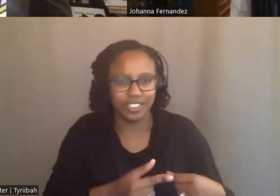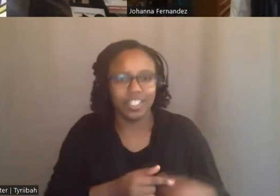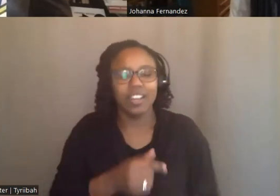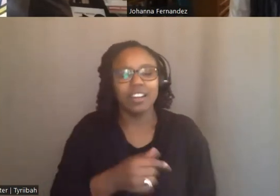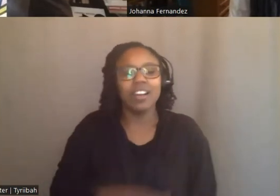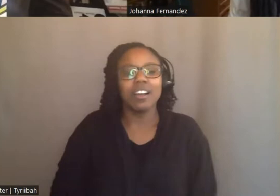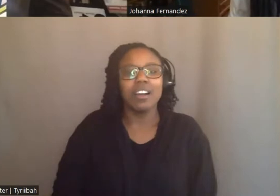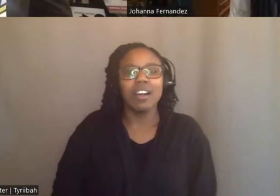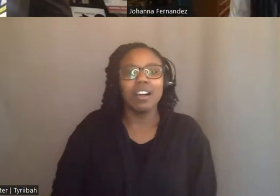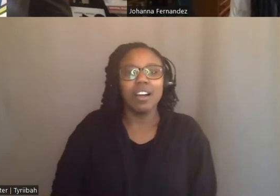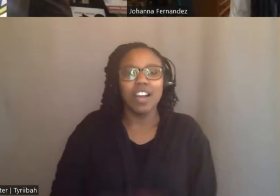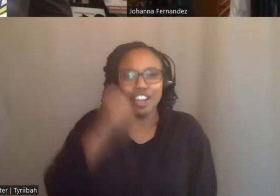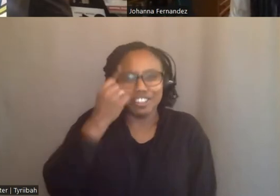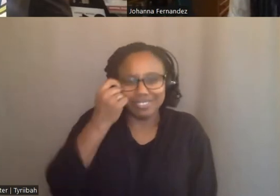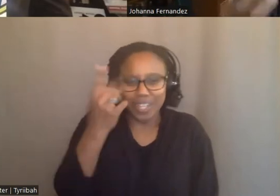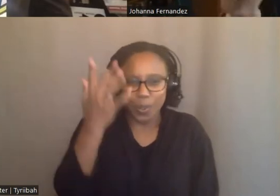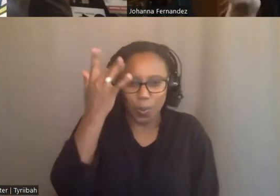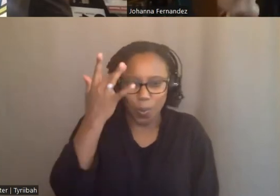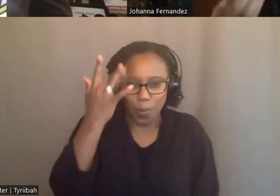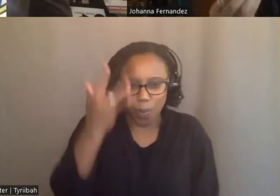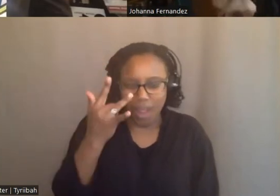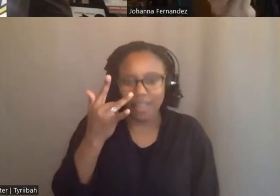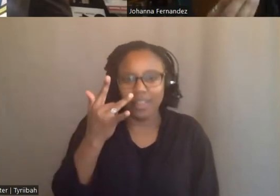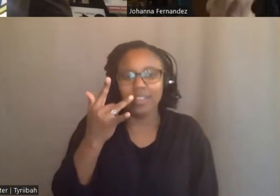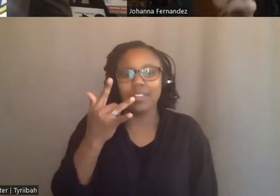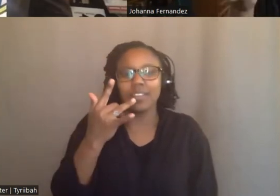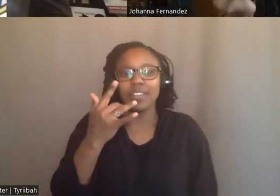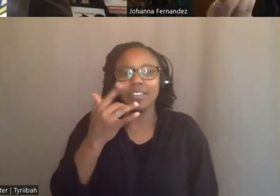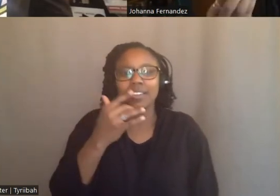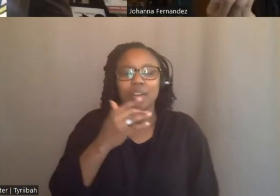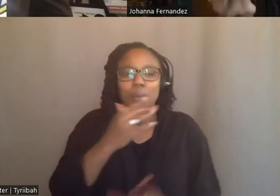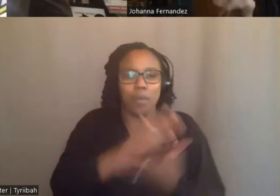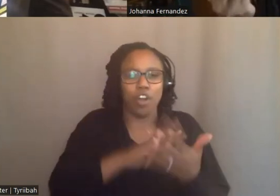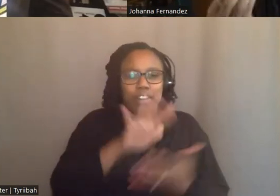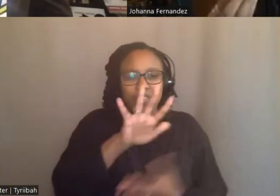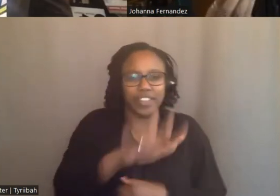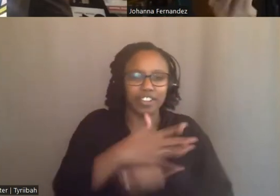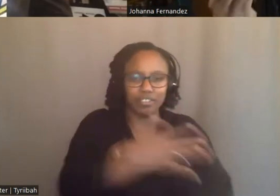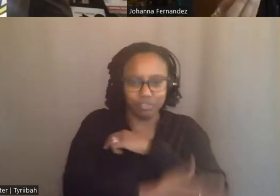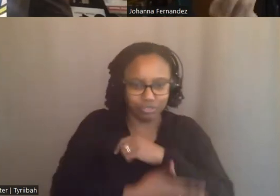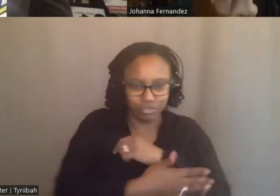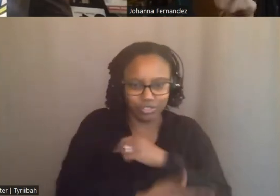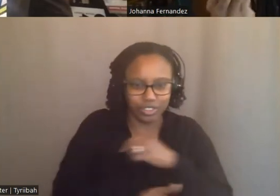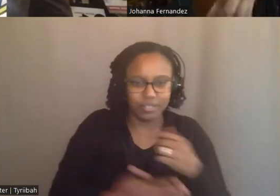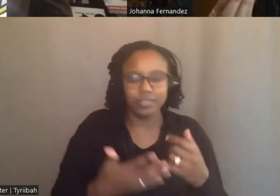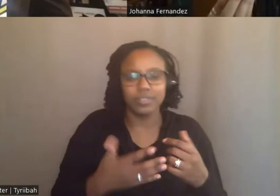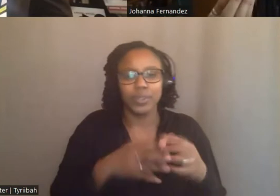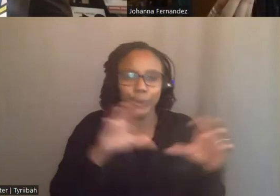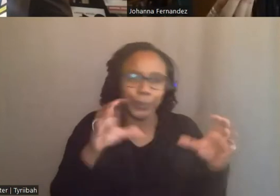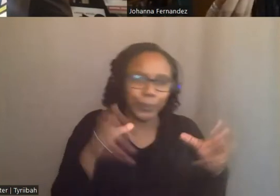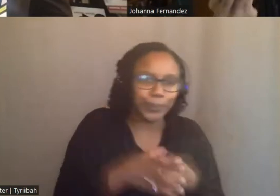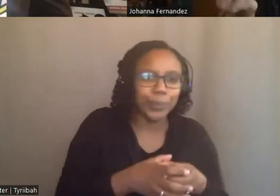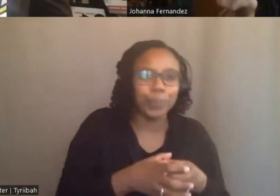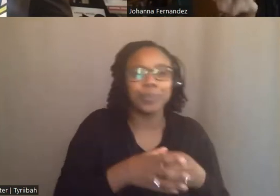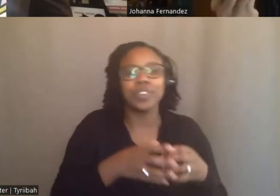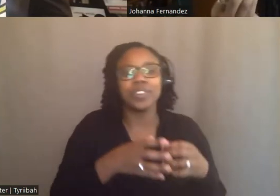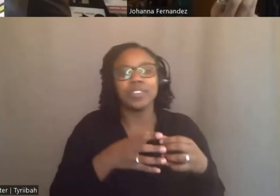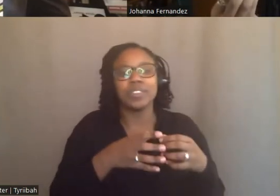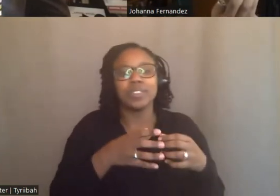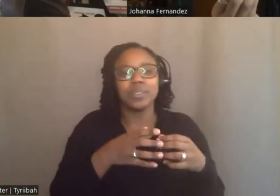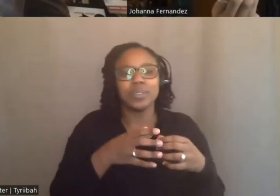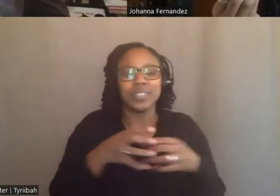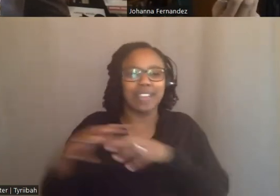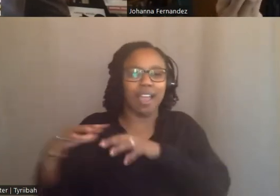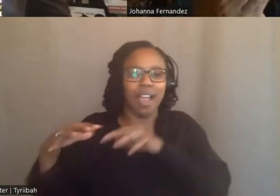mainland. They gave their generation the language to understand US imperialism in Puerto